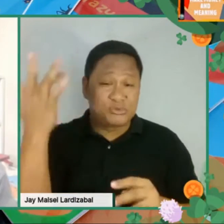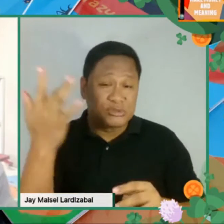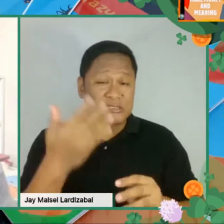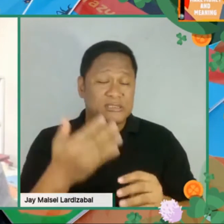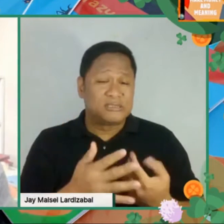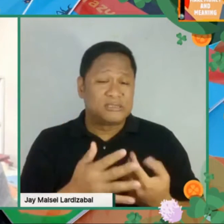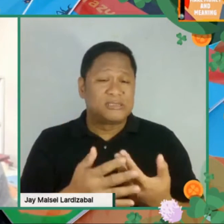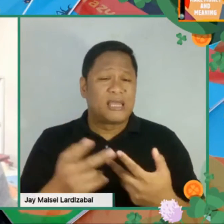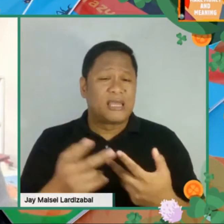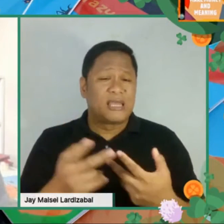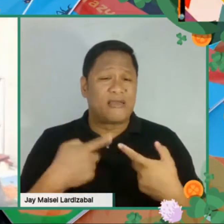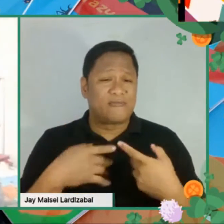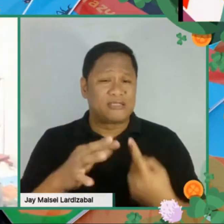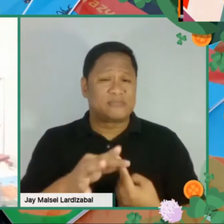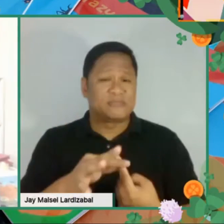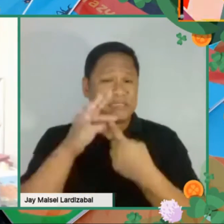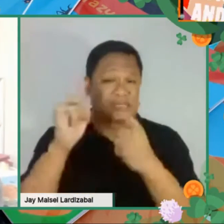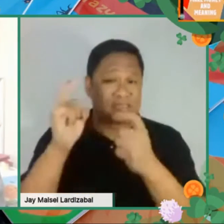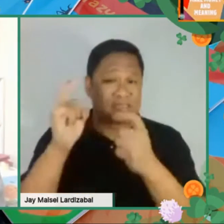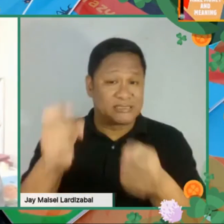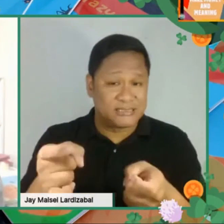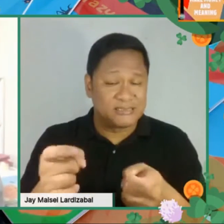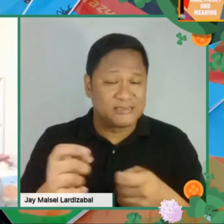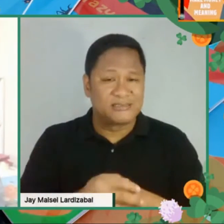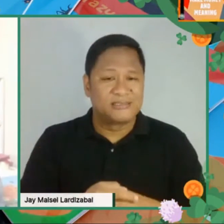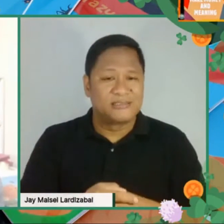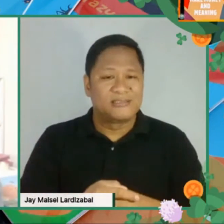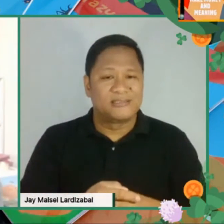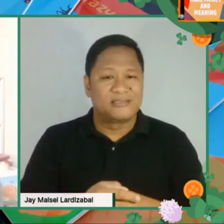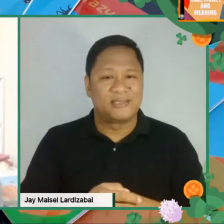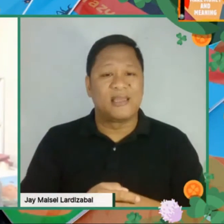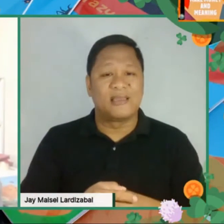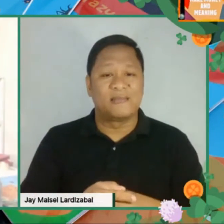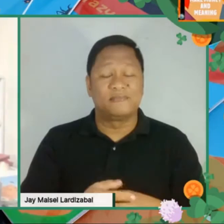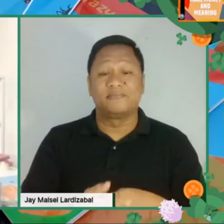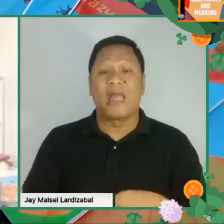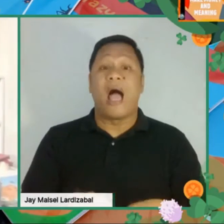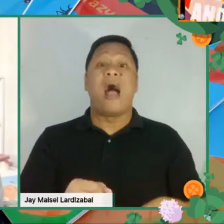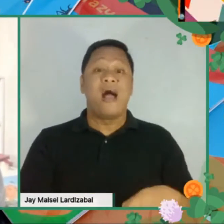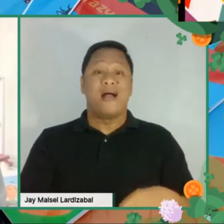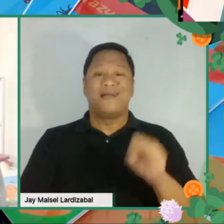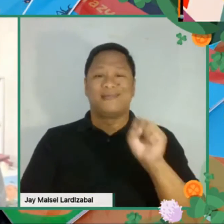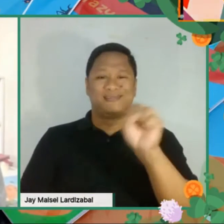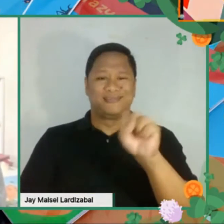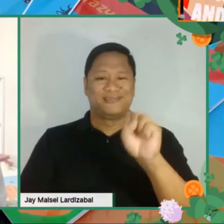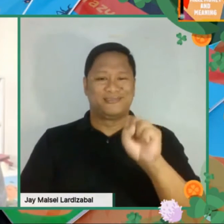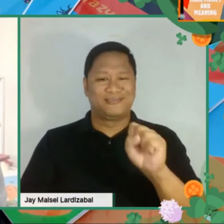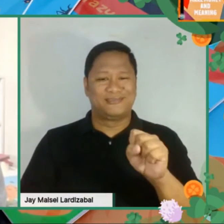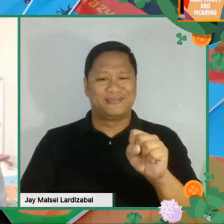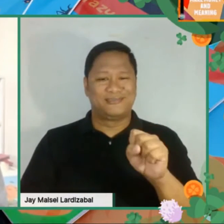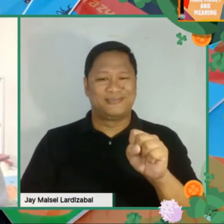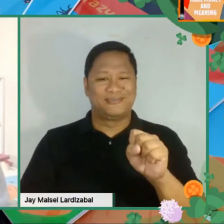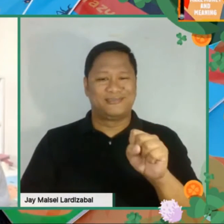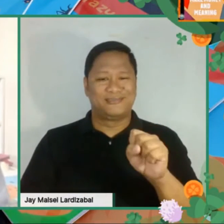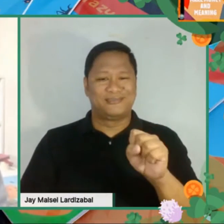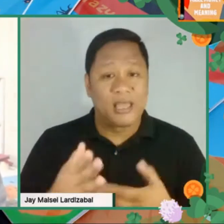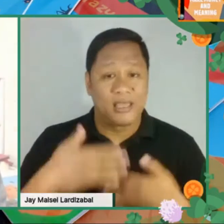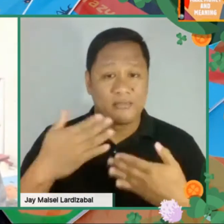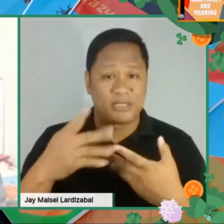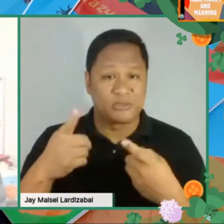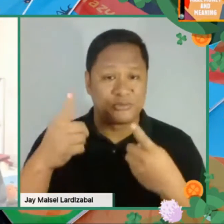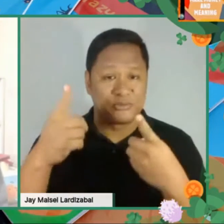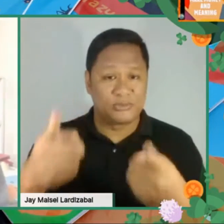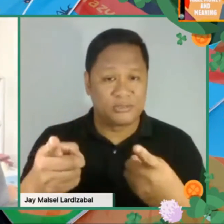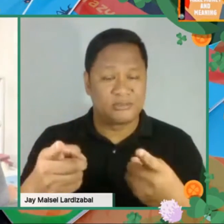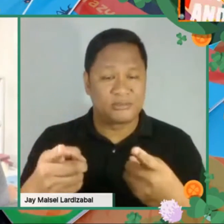Oh, Uh, yes. yes. To, Mhm. yeah. Happy to donate a copy of my book